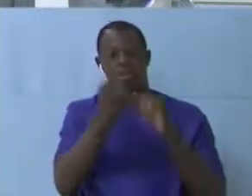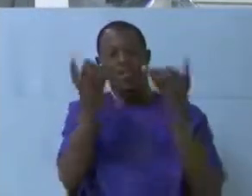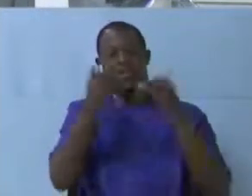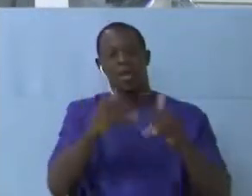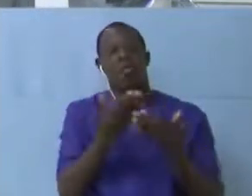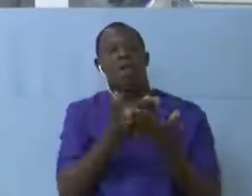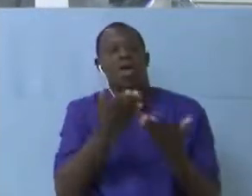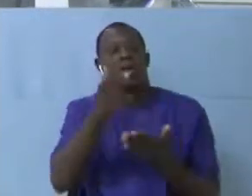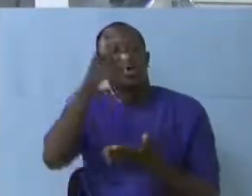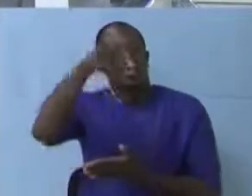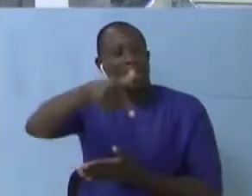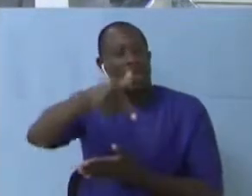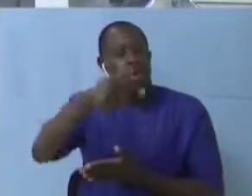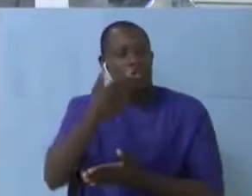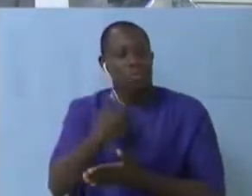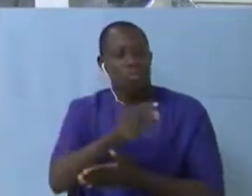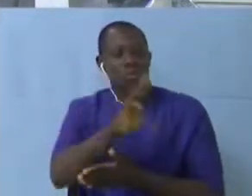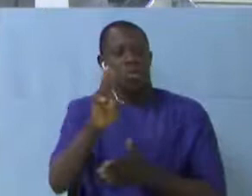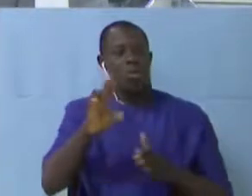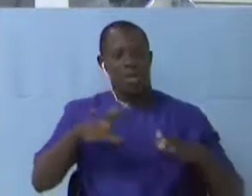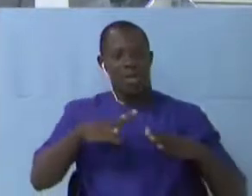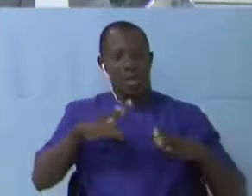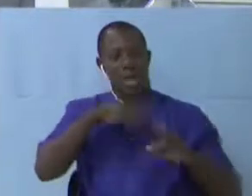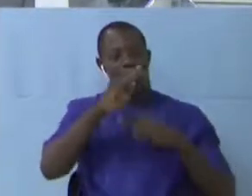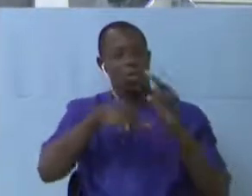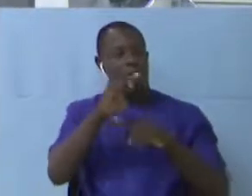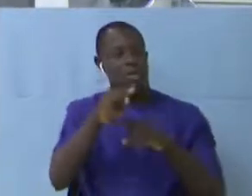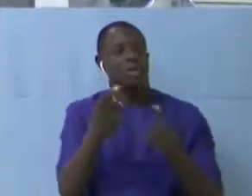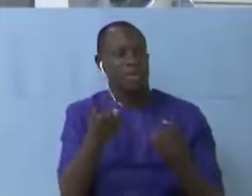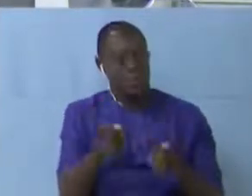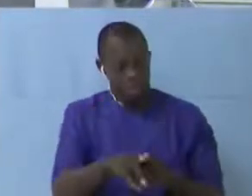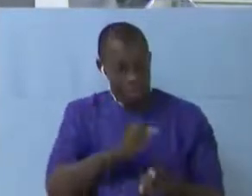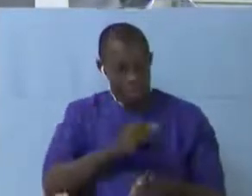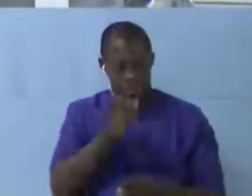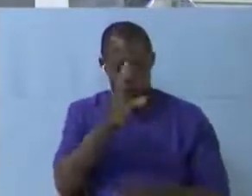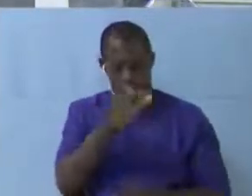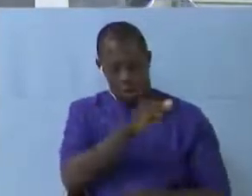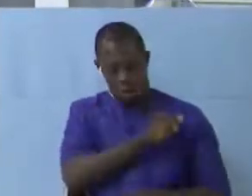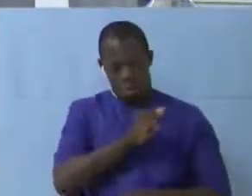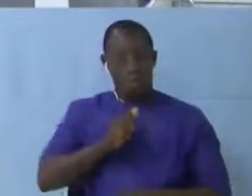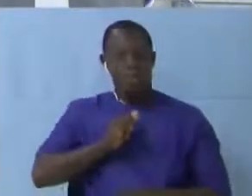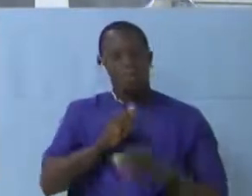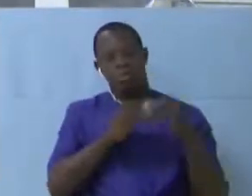for that. So I would say it's us. Yes.